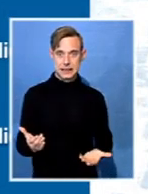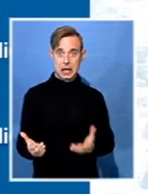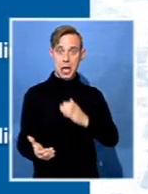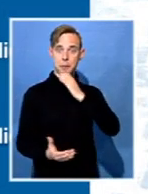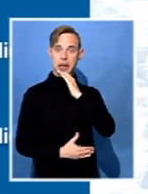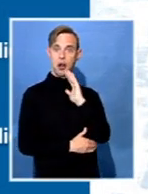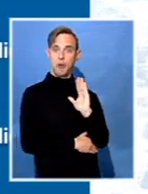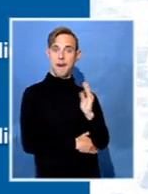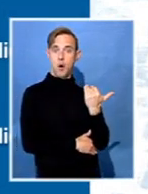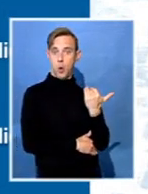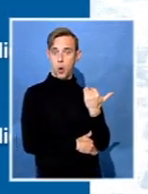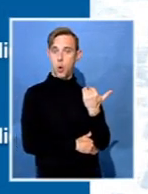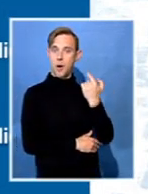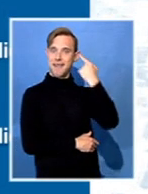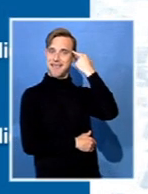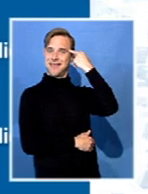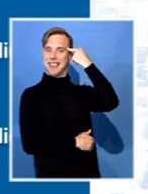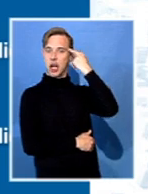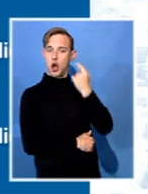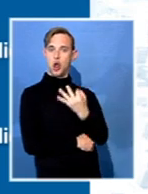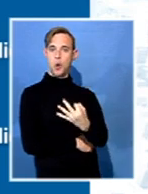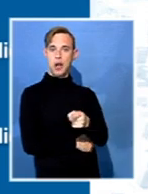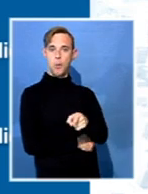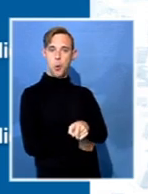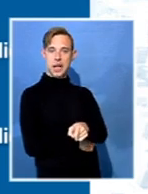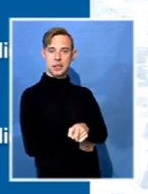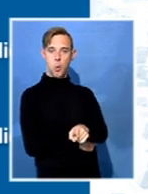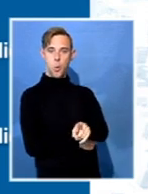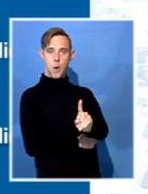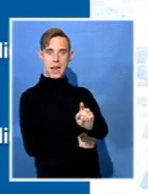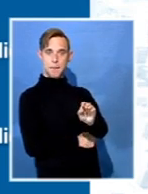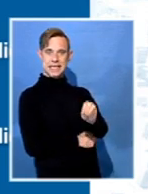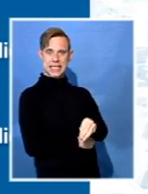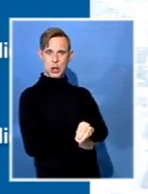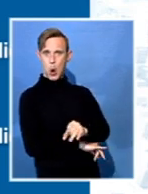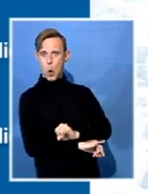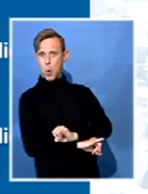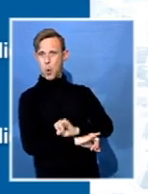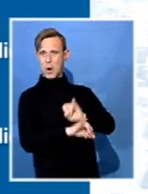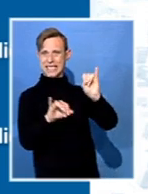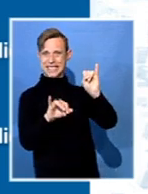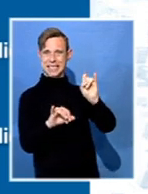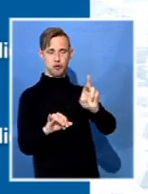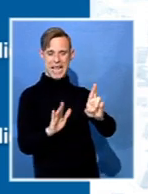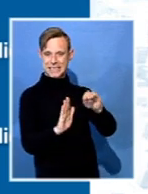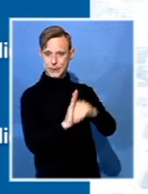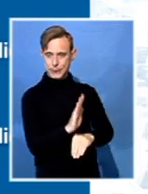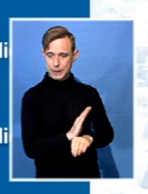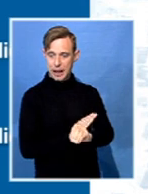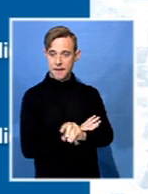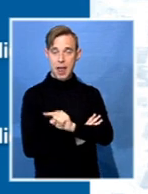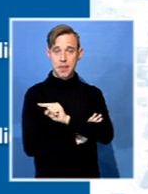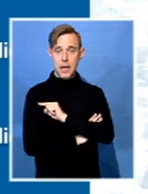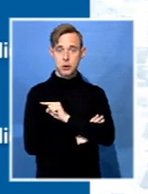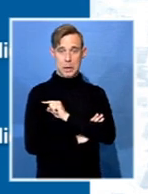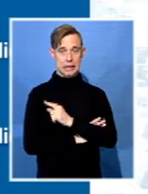just 3.1%. And that number, 4.3, even worse than expected. One of the reasons why we're seeing the rand